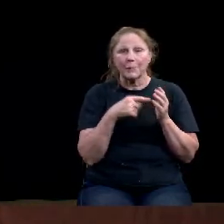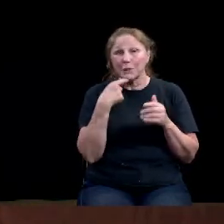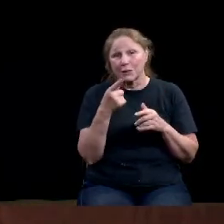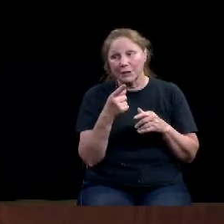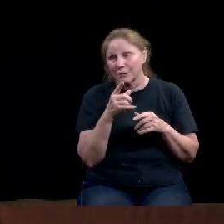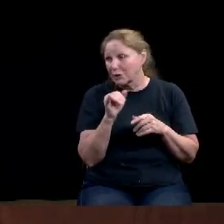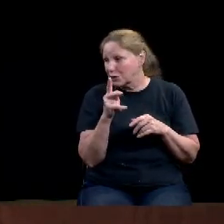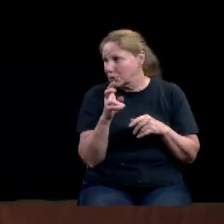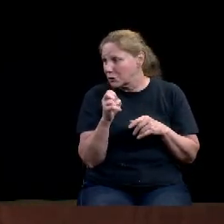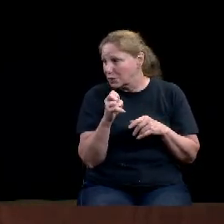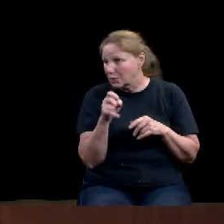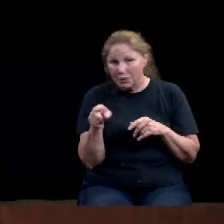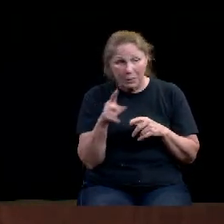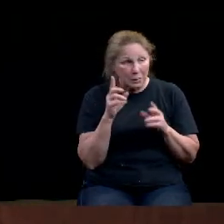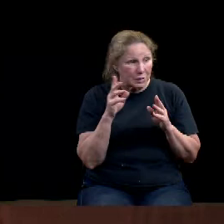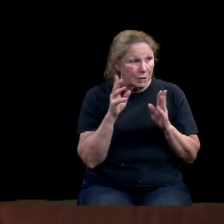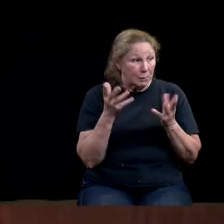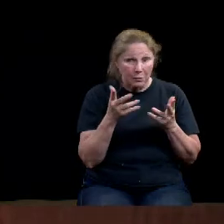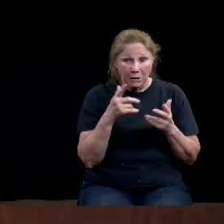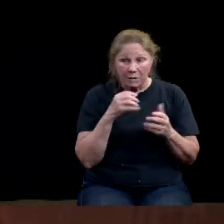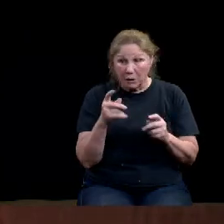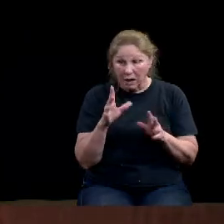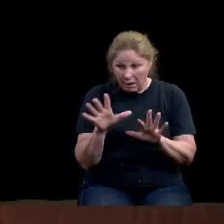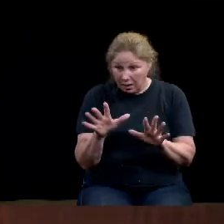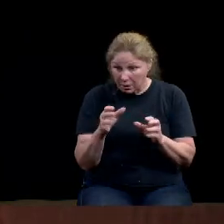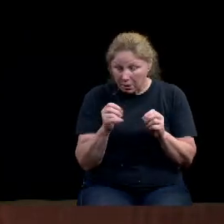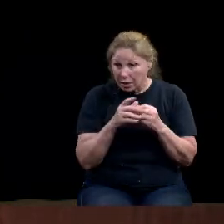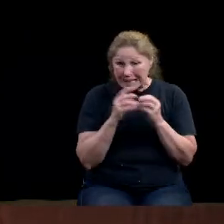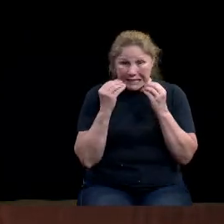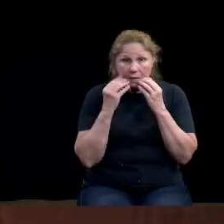affair with my campaign treasurer, I got to say